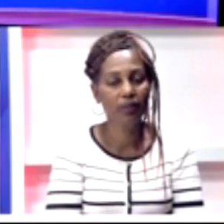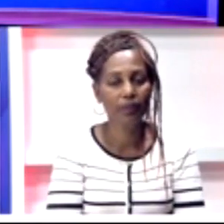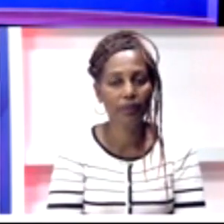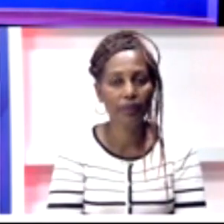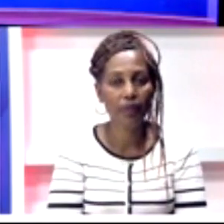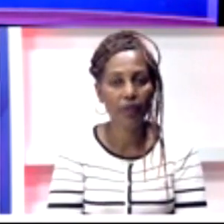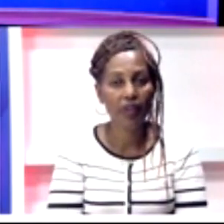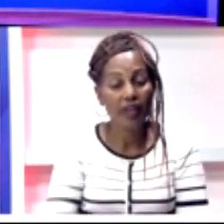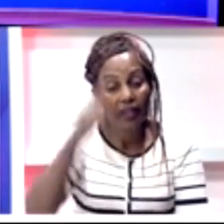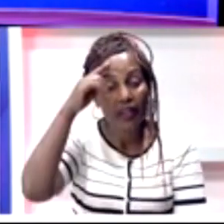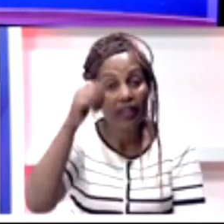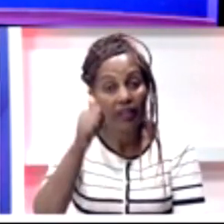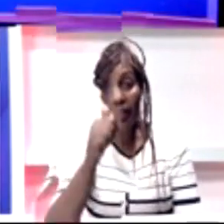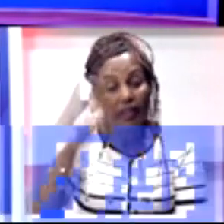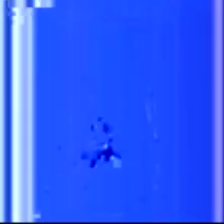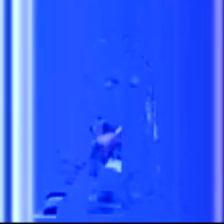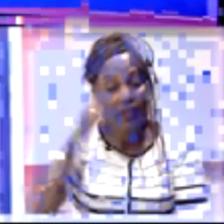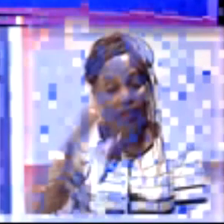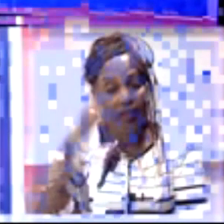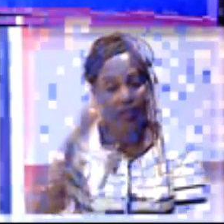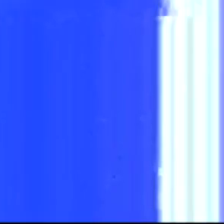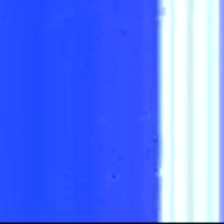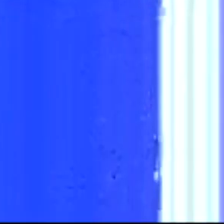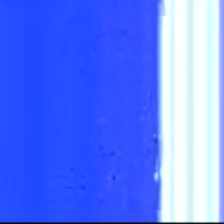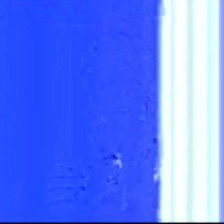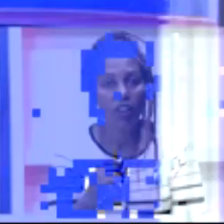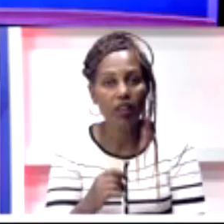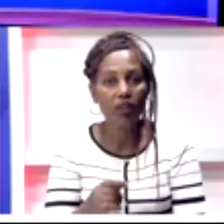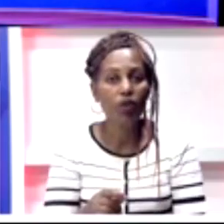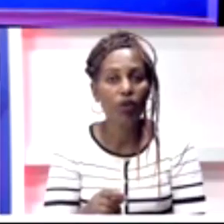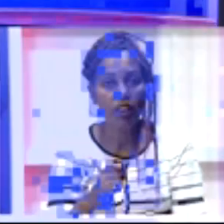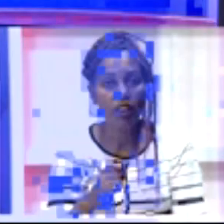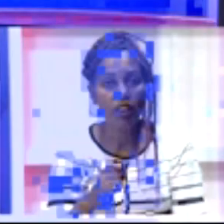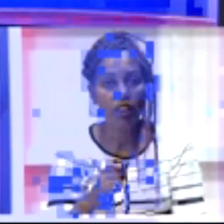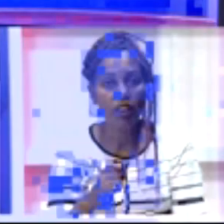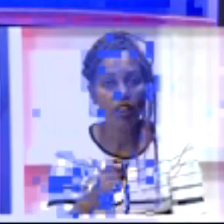Certainty is where there is no enough evidence,